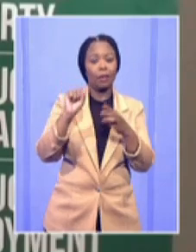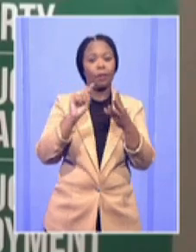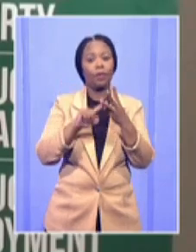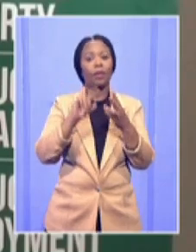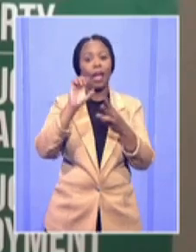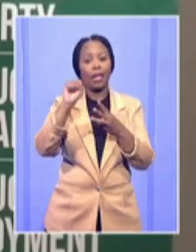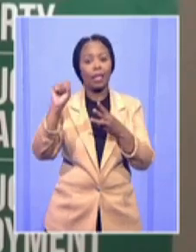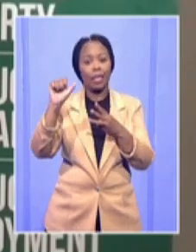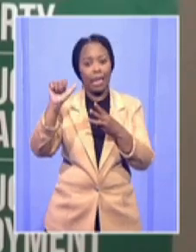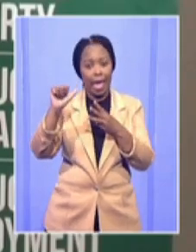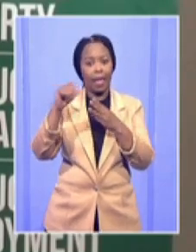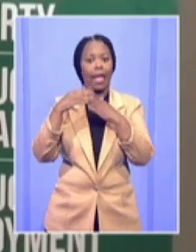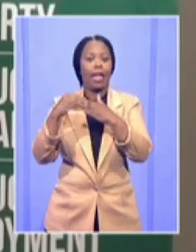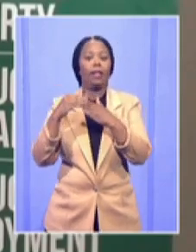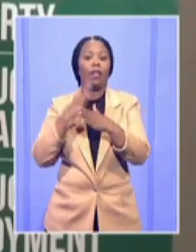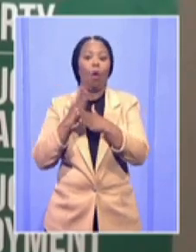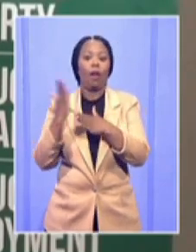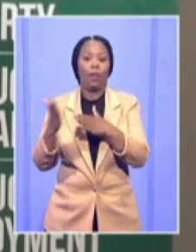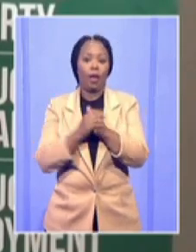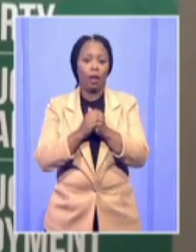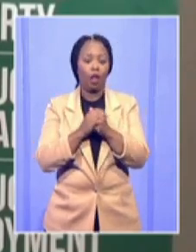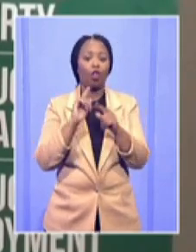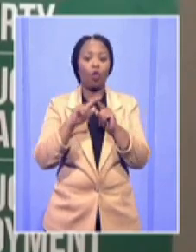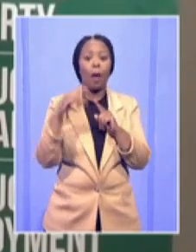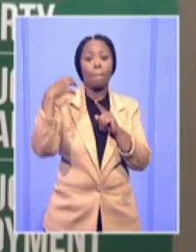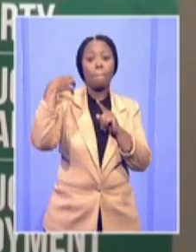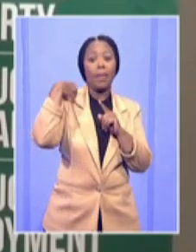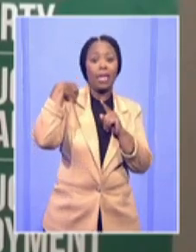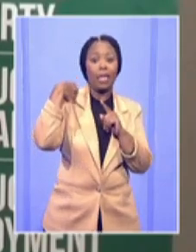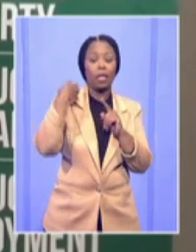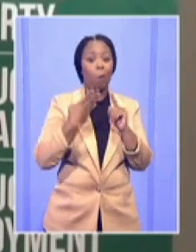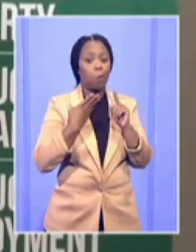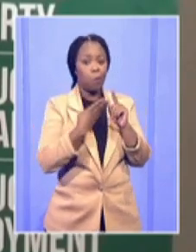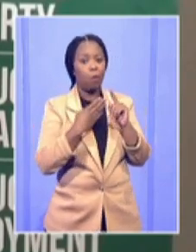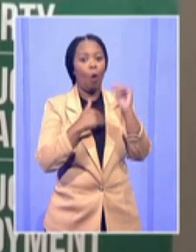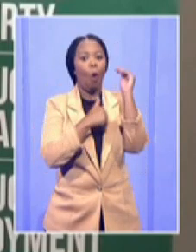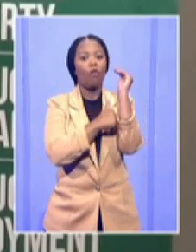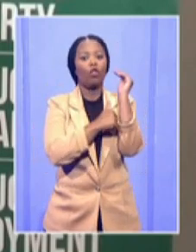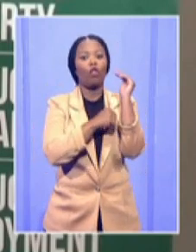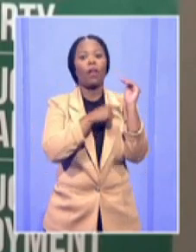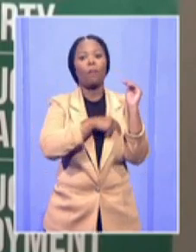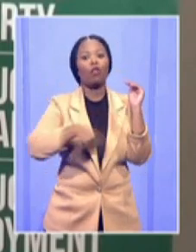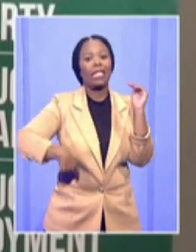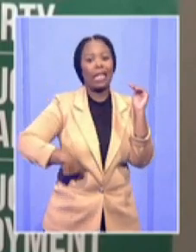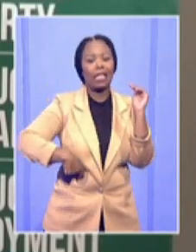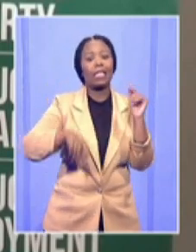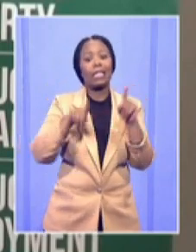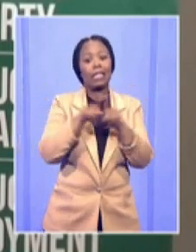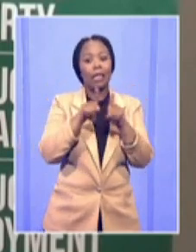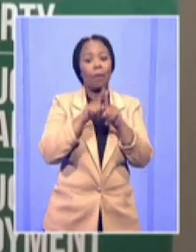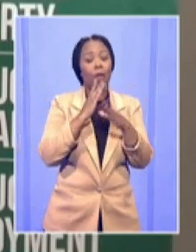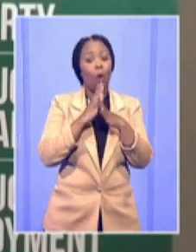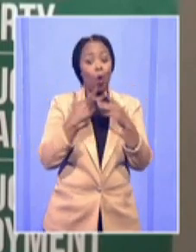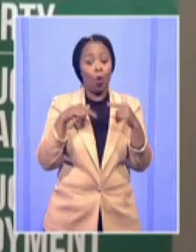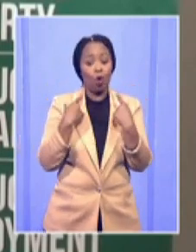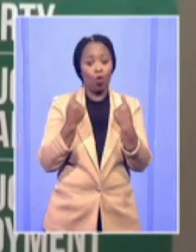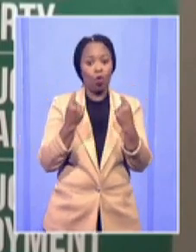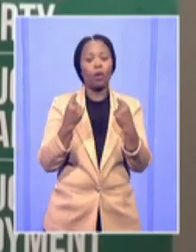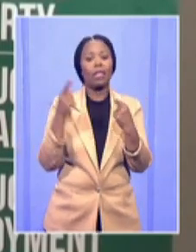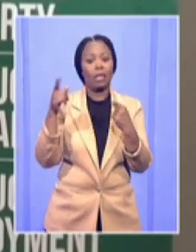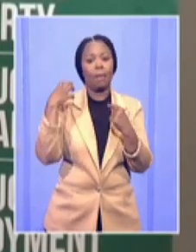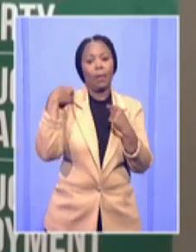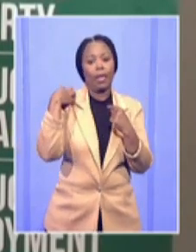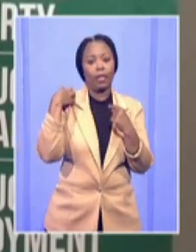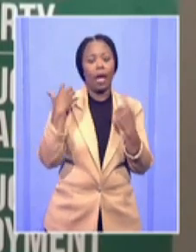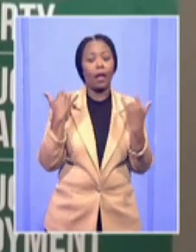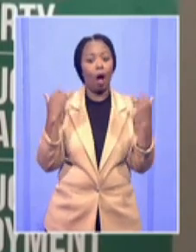SSA. So he is the minister in the presidency and the minister that leads the work that all of us do. So as he's going to speak to us